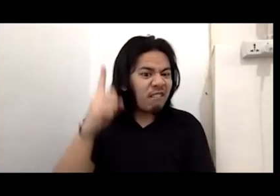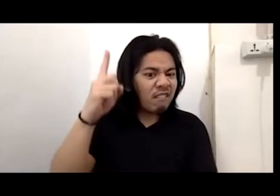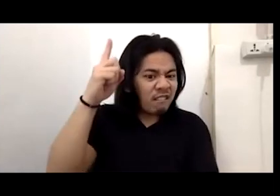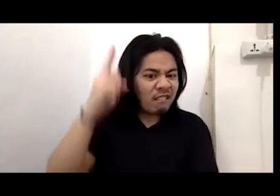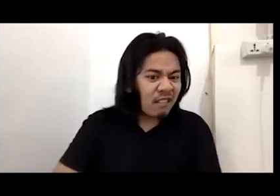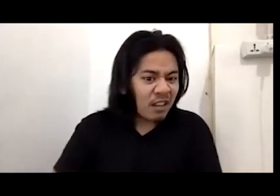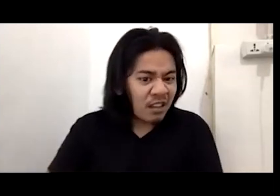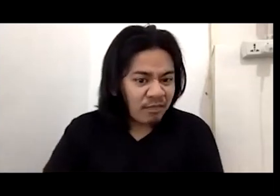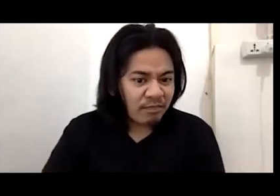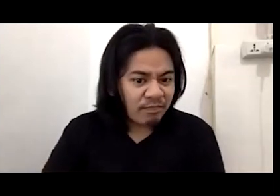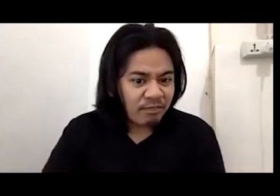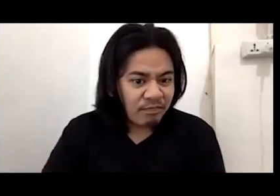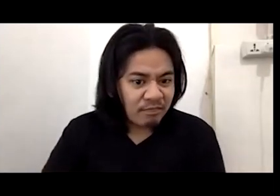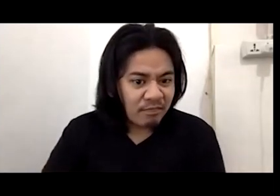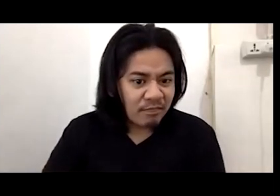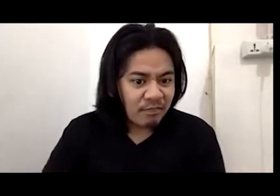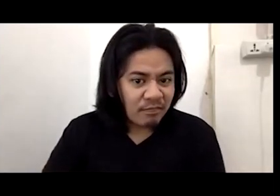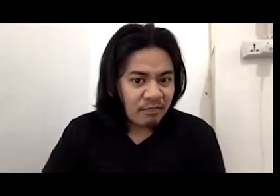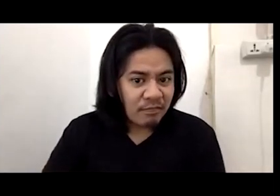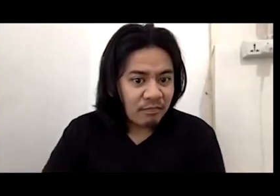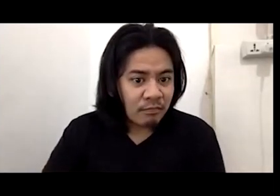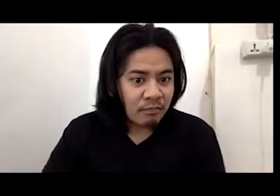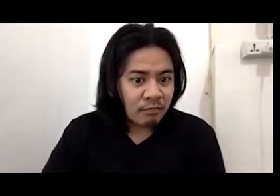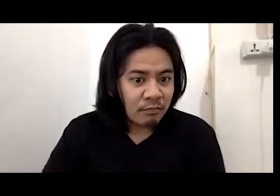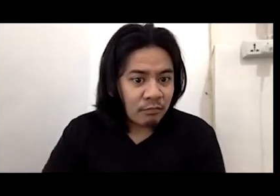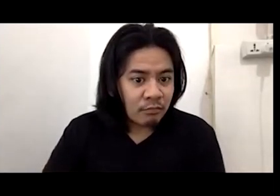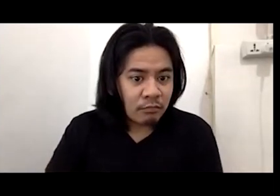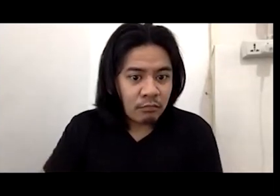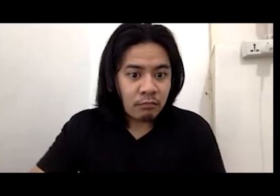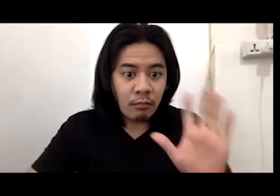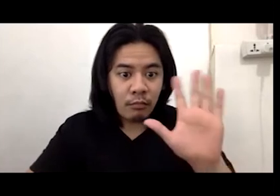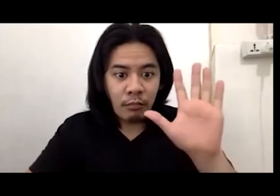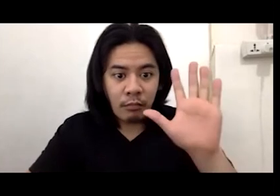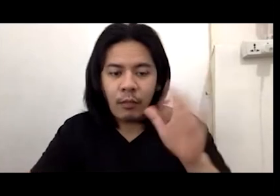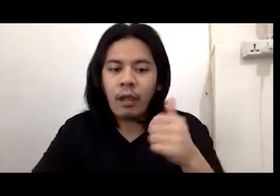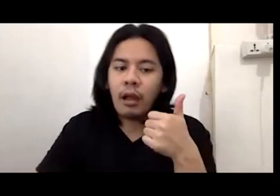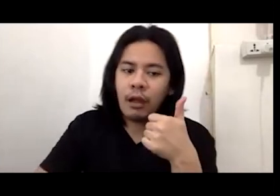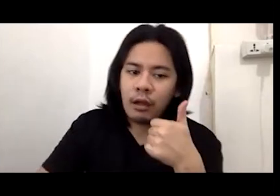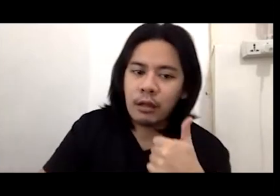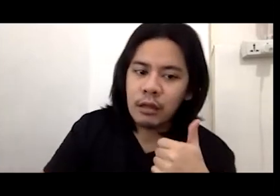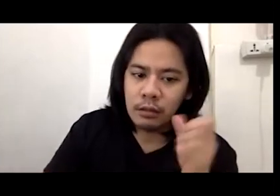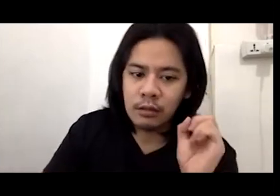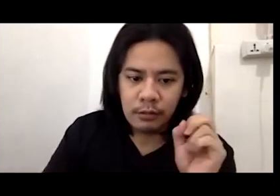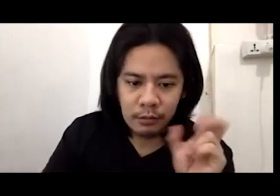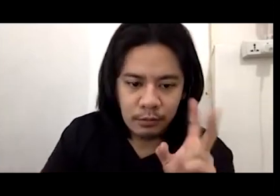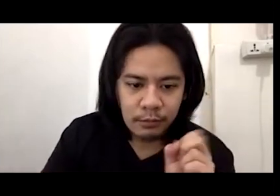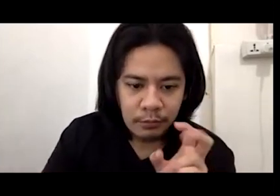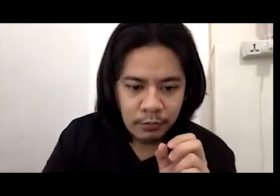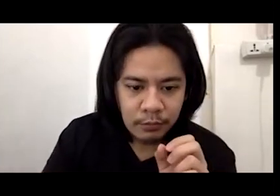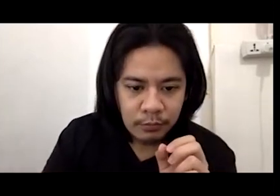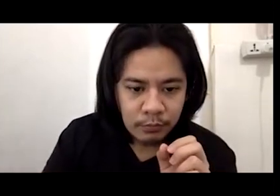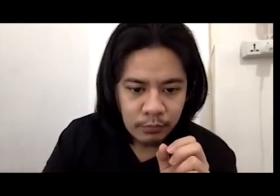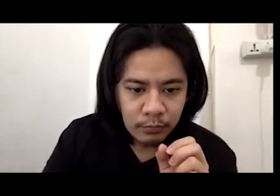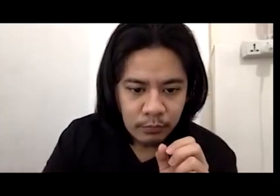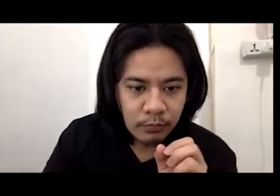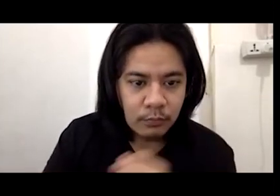That's had a bracket as well. no, that's okay because that's in parenthesis. But here